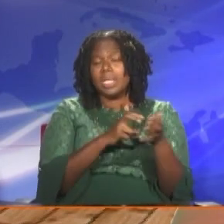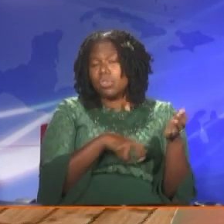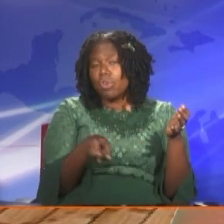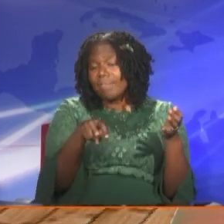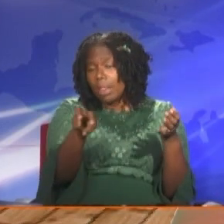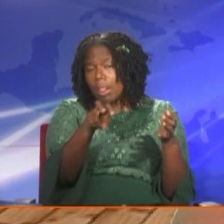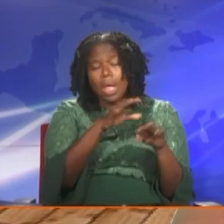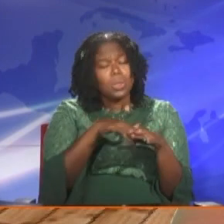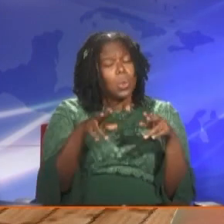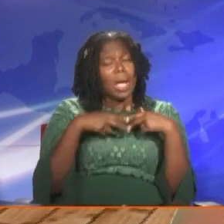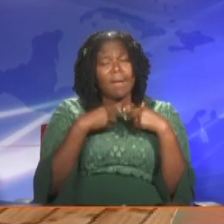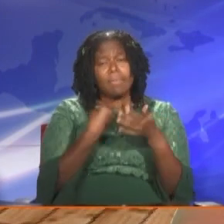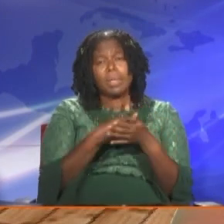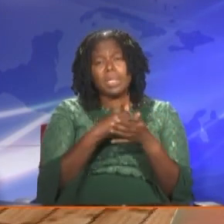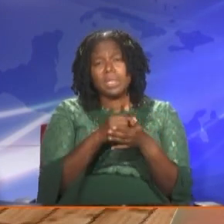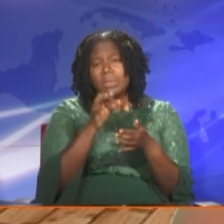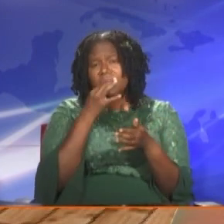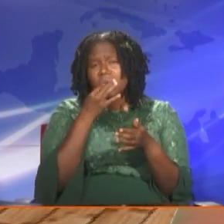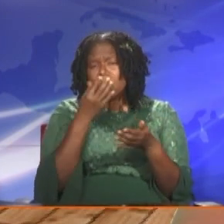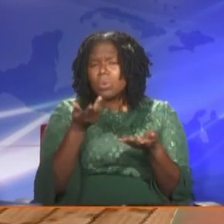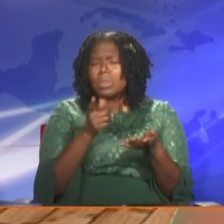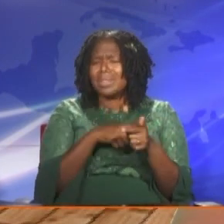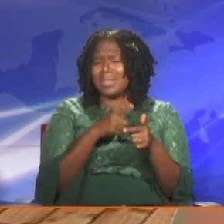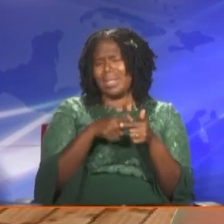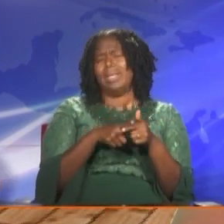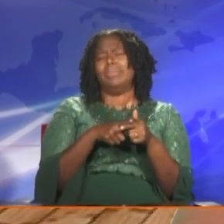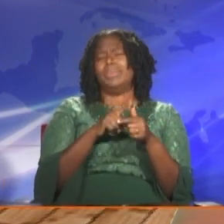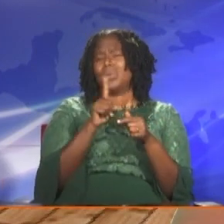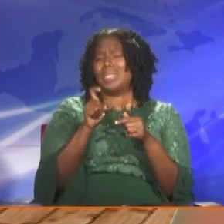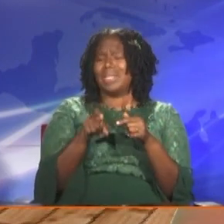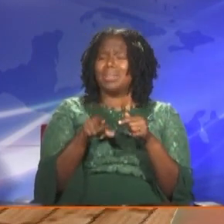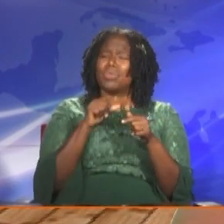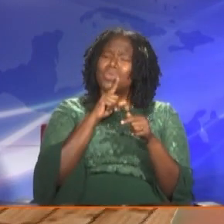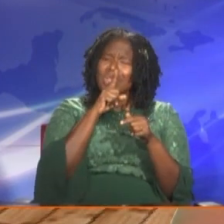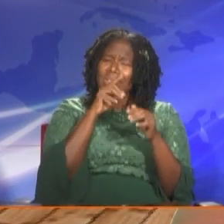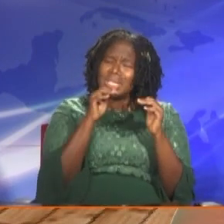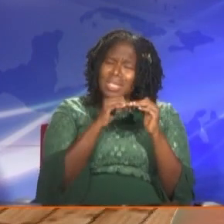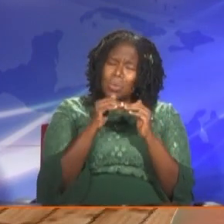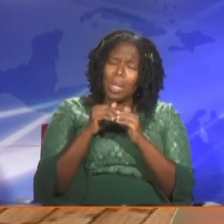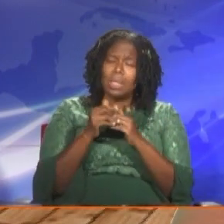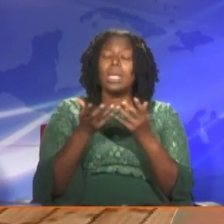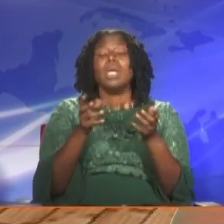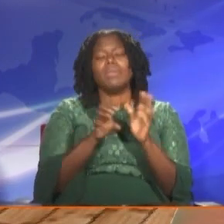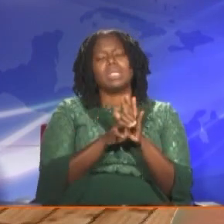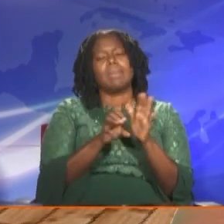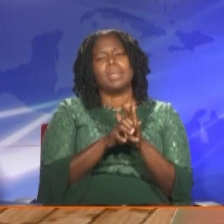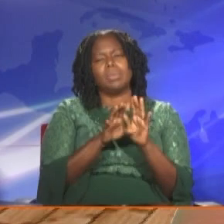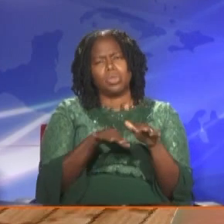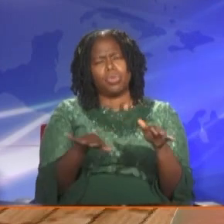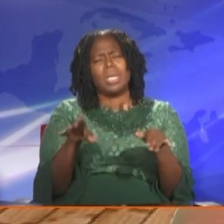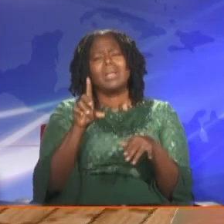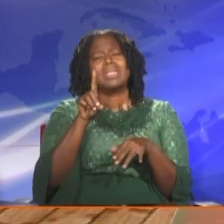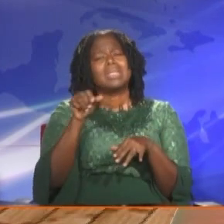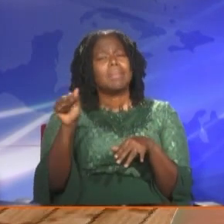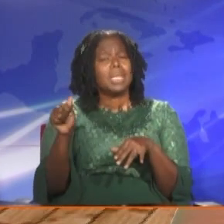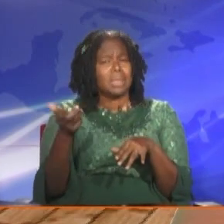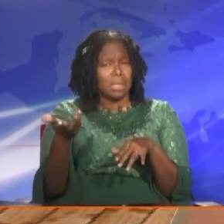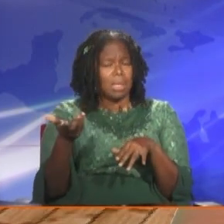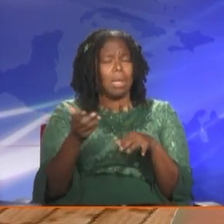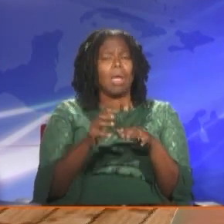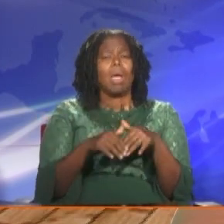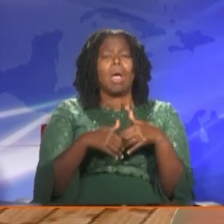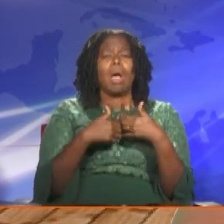comes into question for those children. A child who is disabled, for example, and poor, cannot